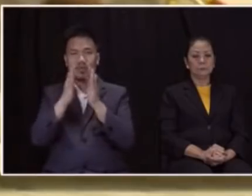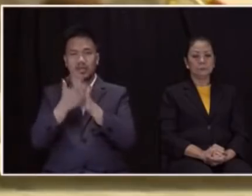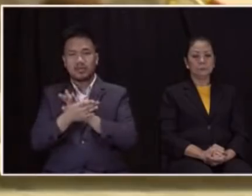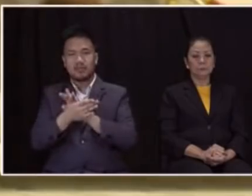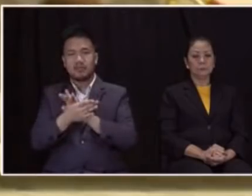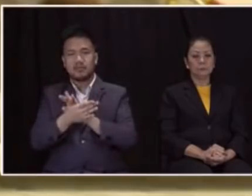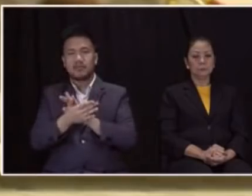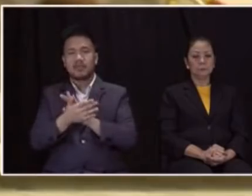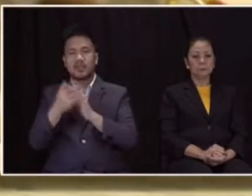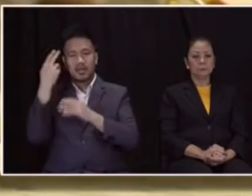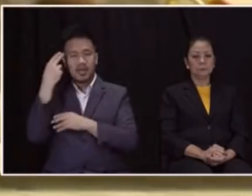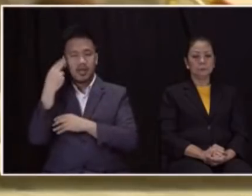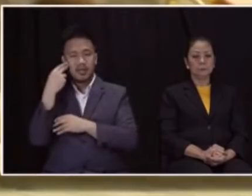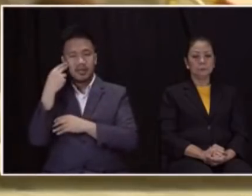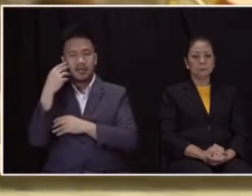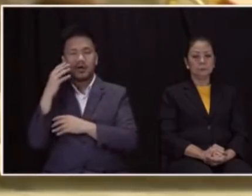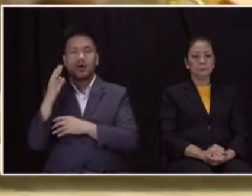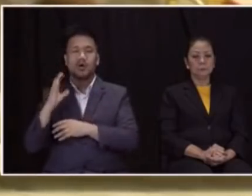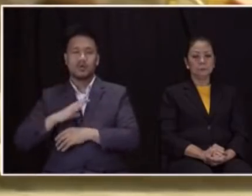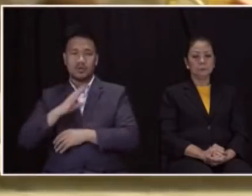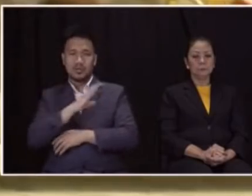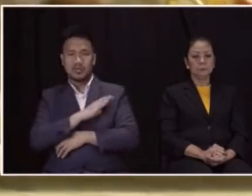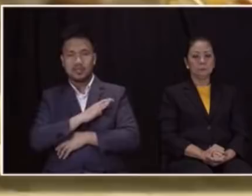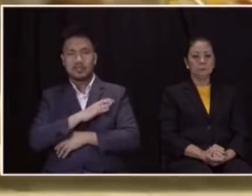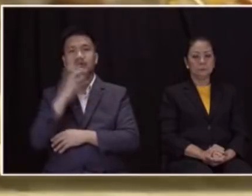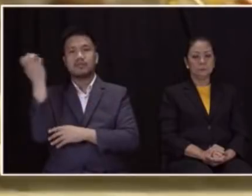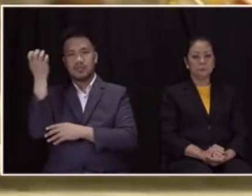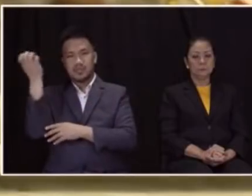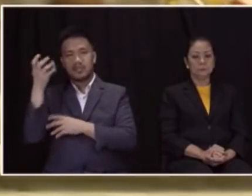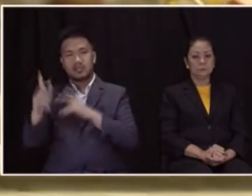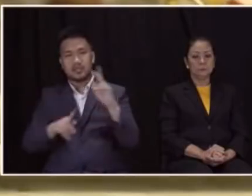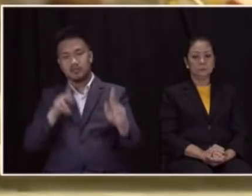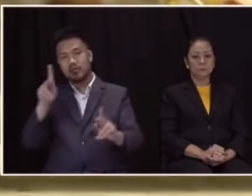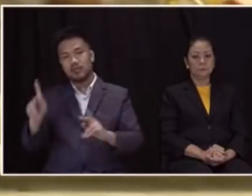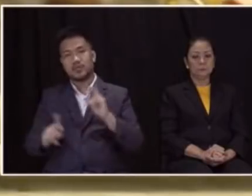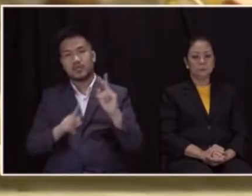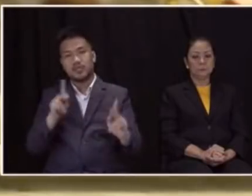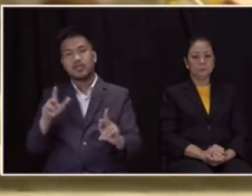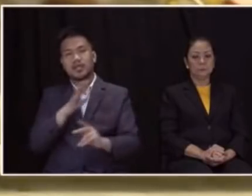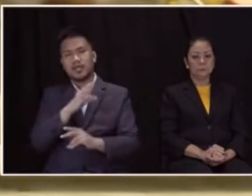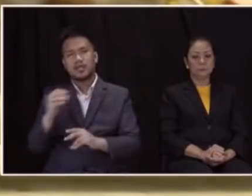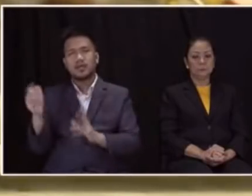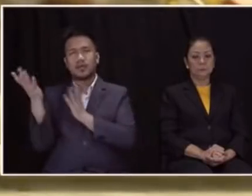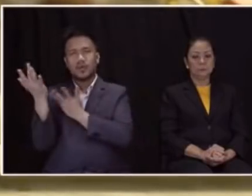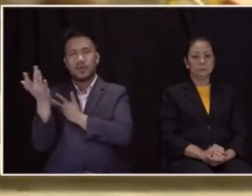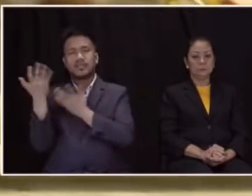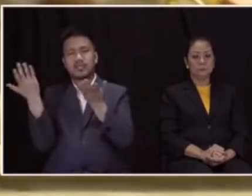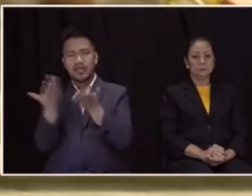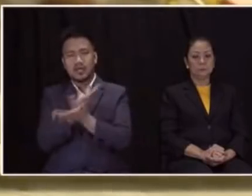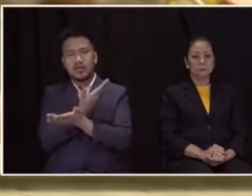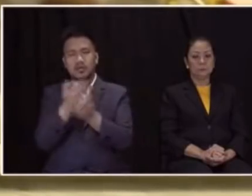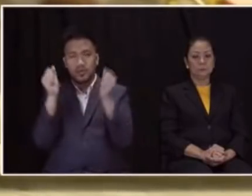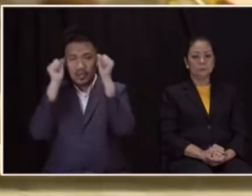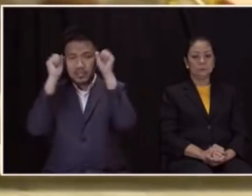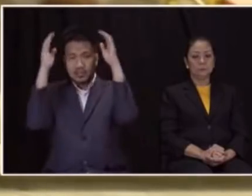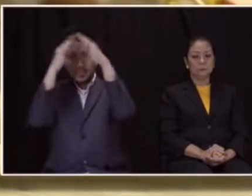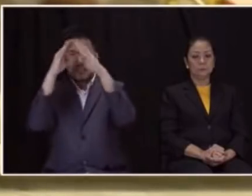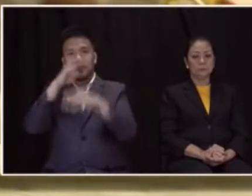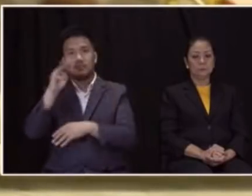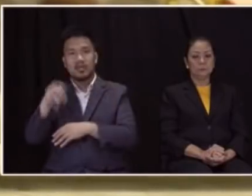the Congregation for the Evangelization of Peoples, and awaits its new pastor